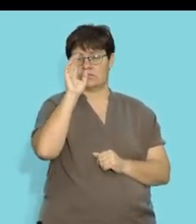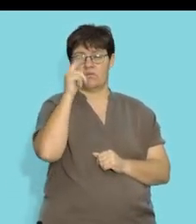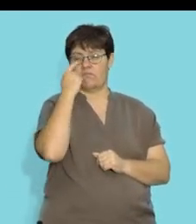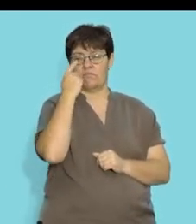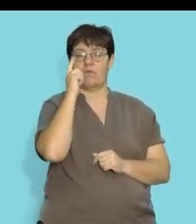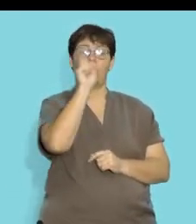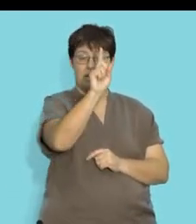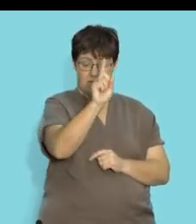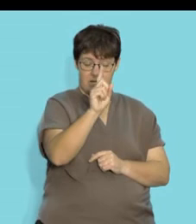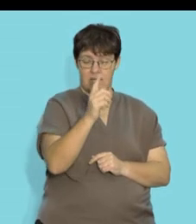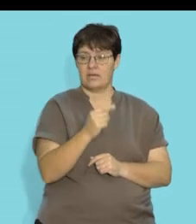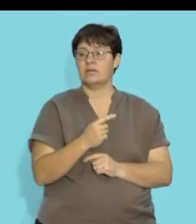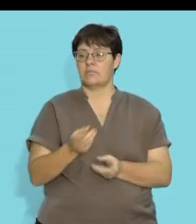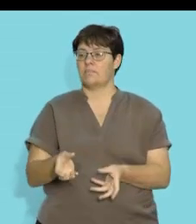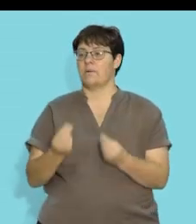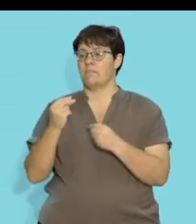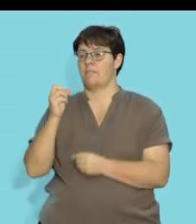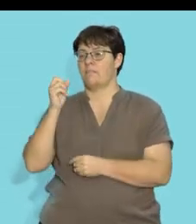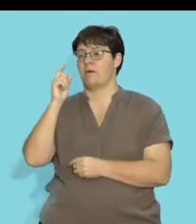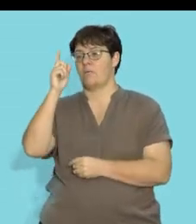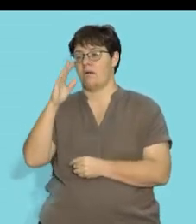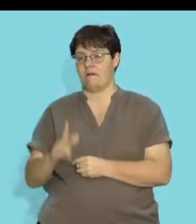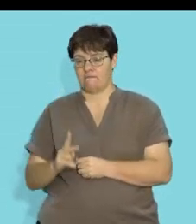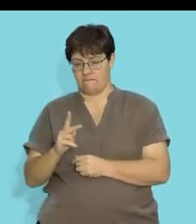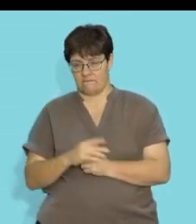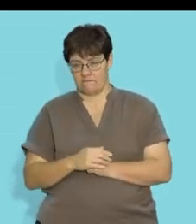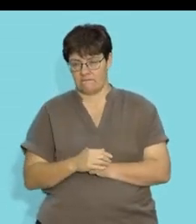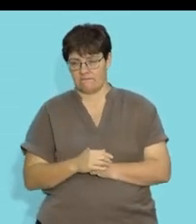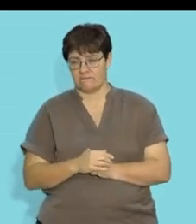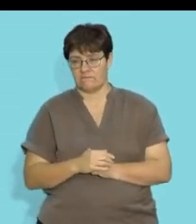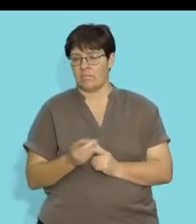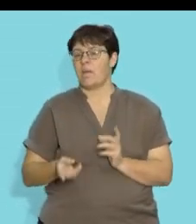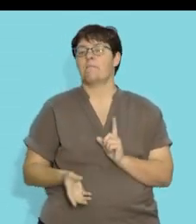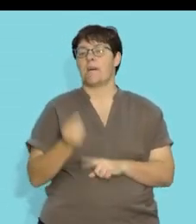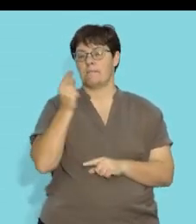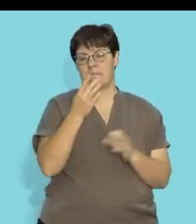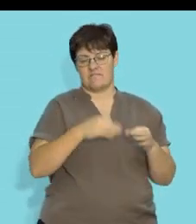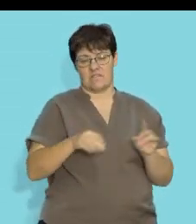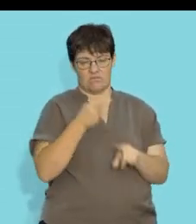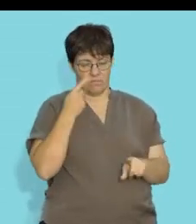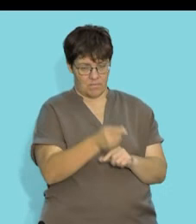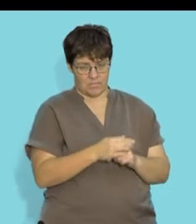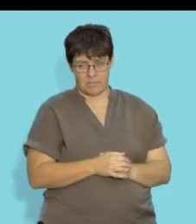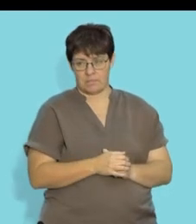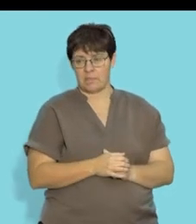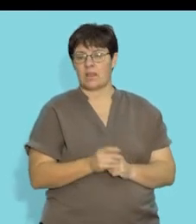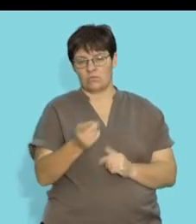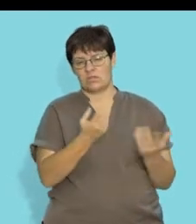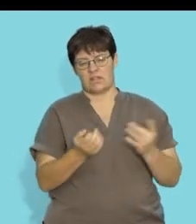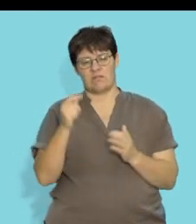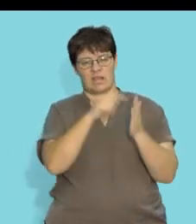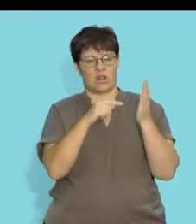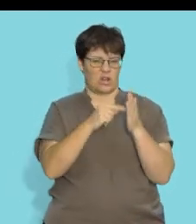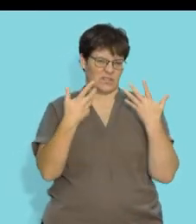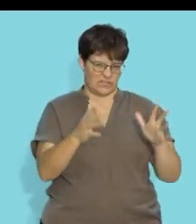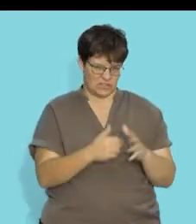exponent of just positive 1. This will give you 1 over 2. So that's where I get my values. But you guys can